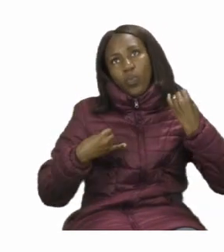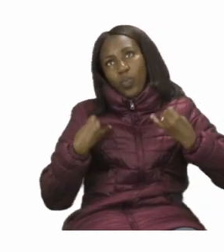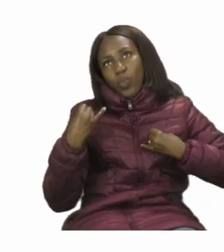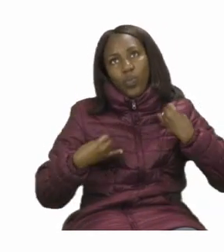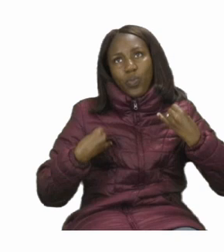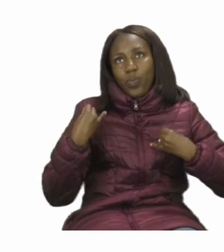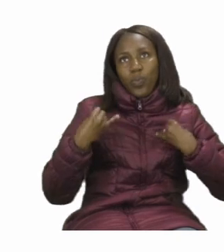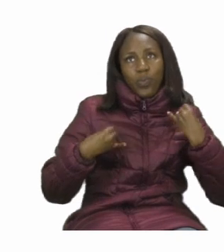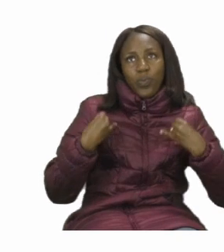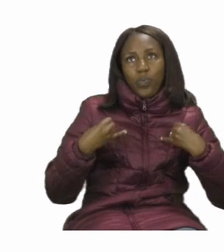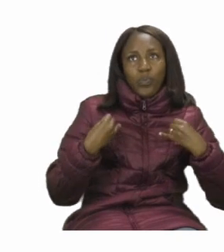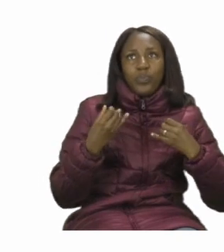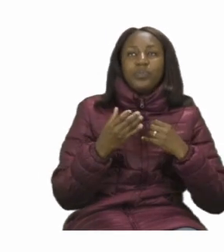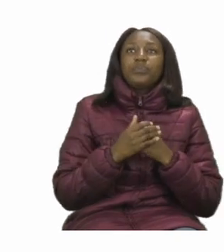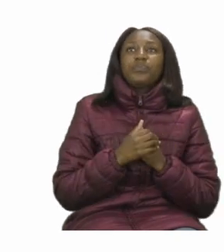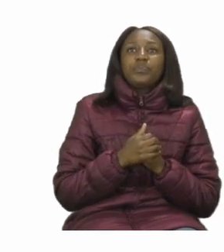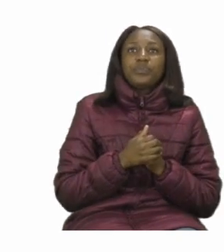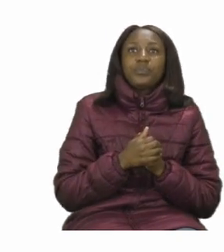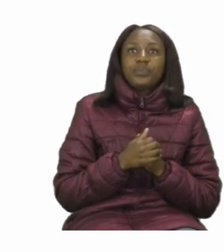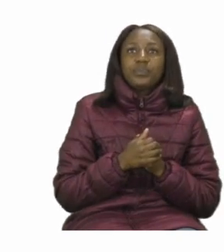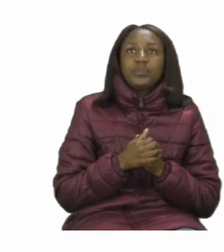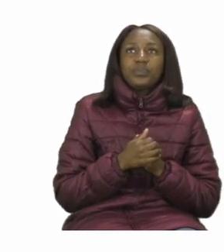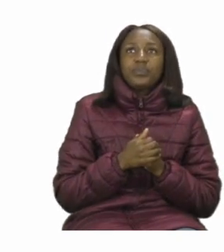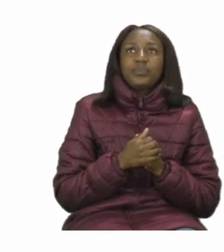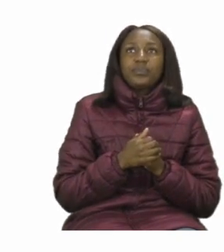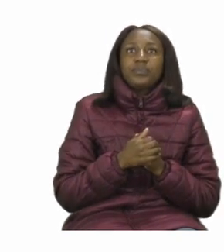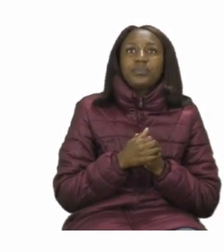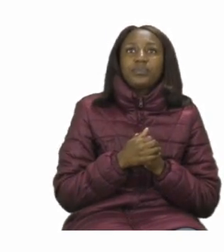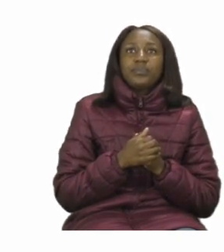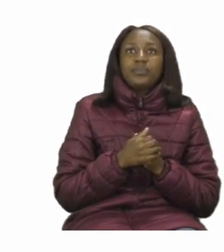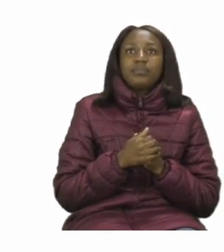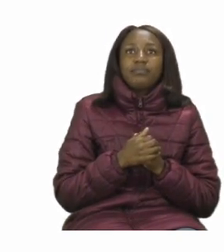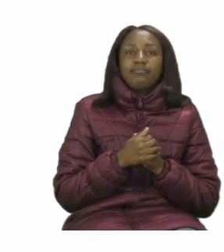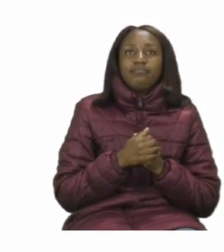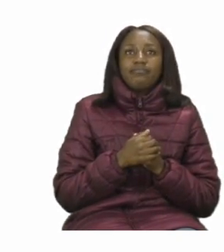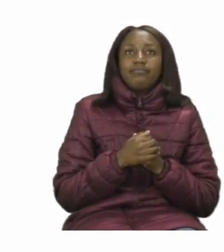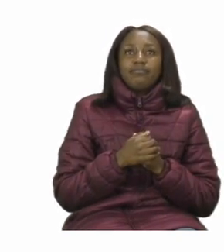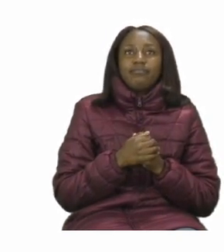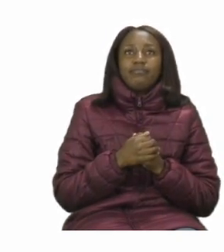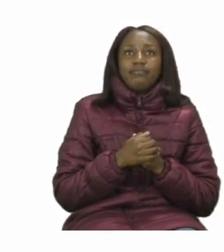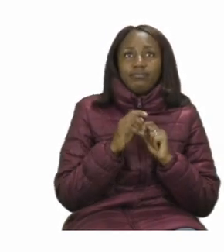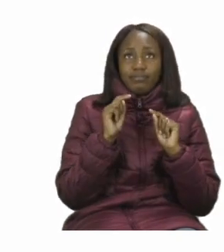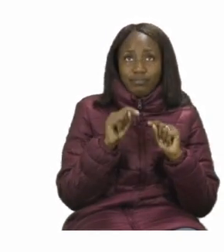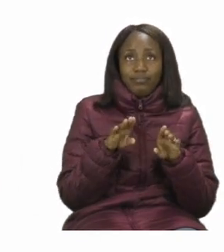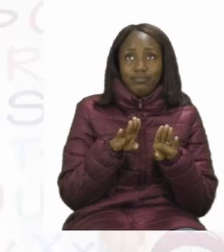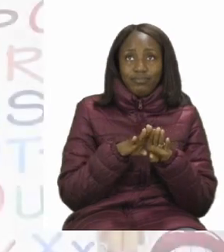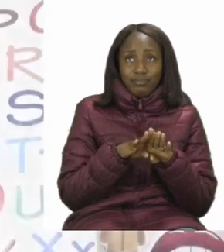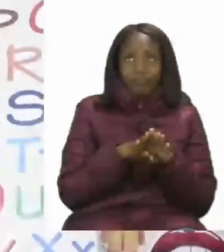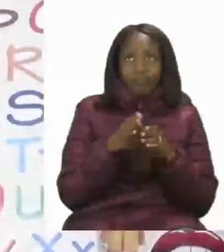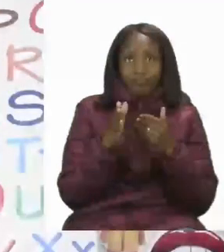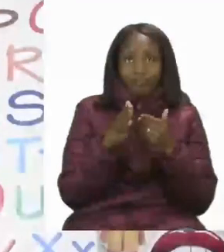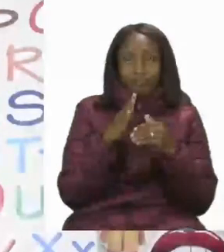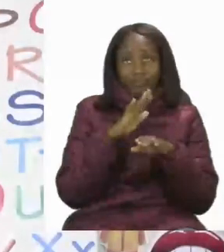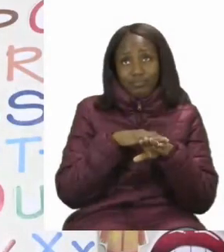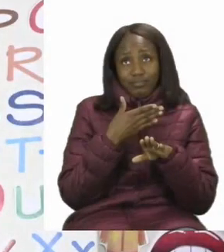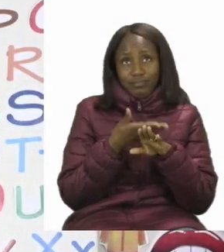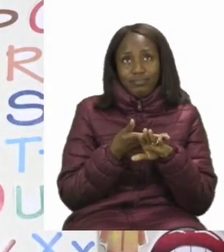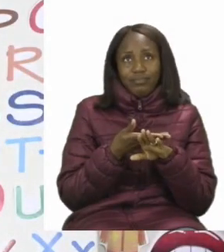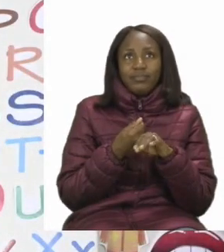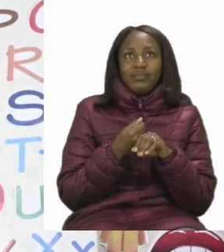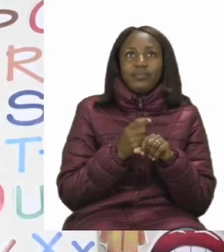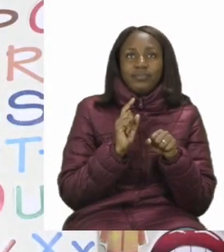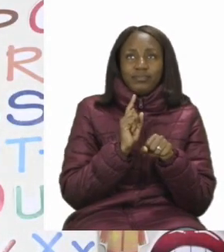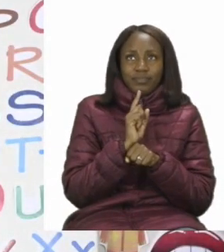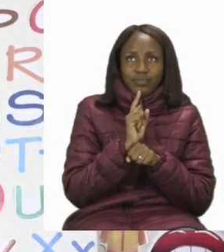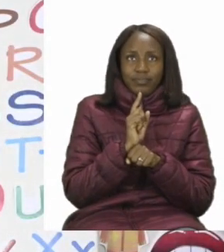am enjoying. So let's take a look. We're going to do one for each of them. So the first one, they